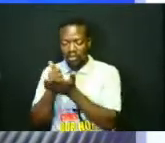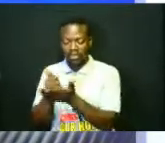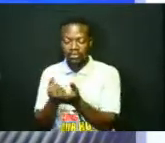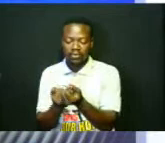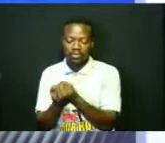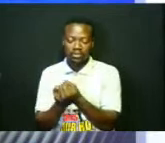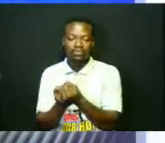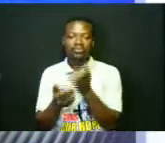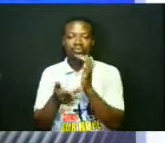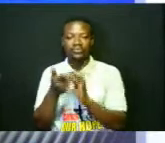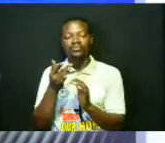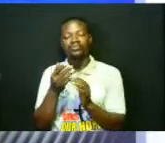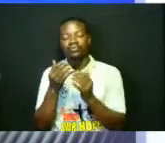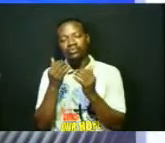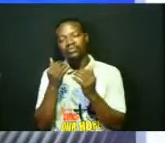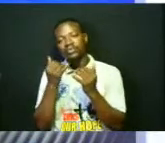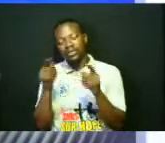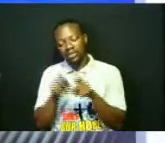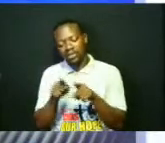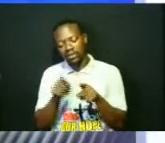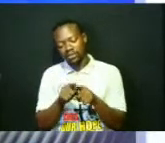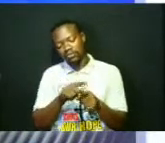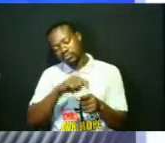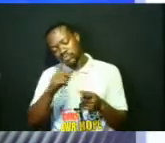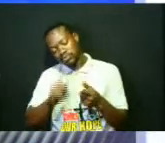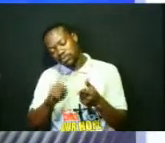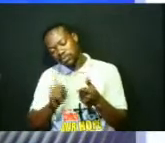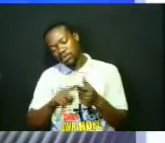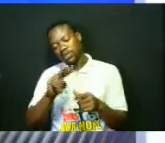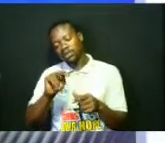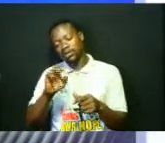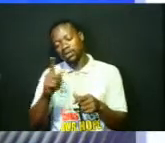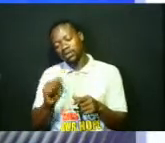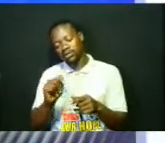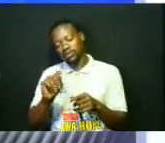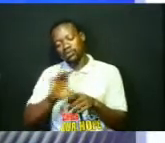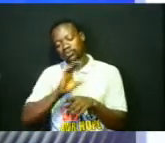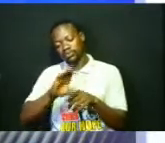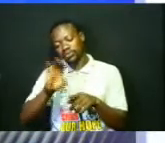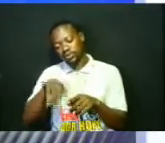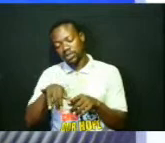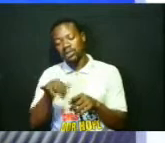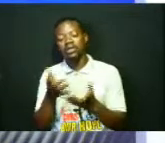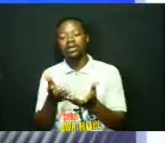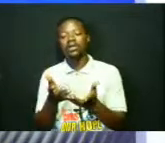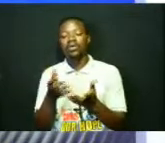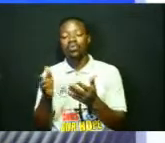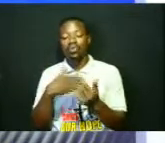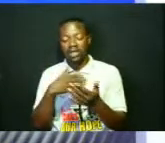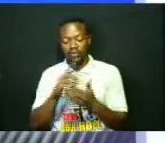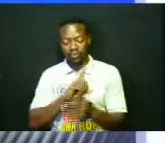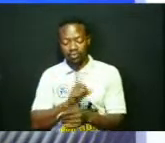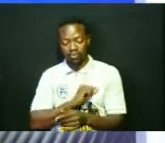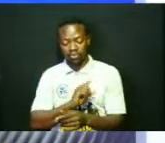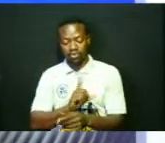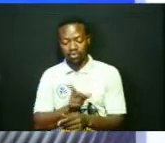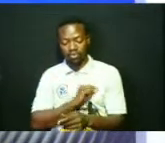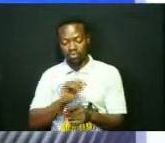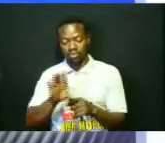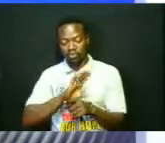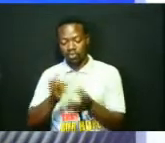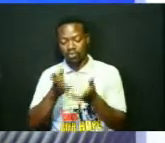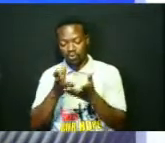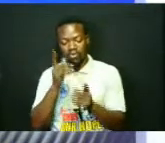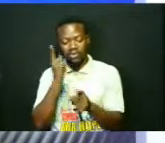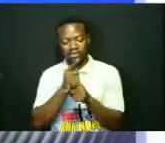need insurance. We're also sponsored by Next Computers. Next Computers is your home of top-class quality